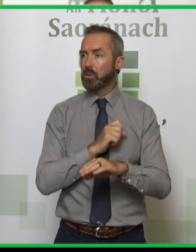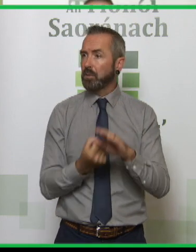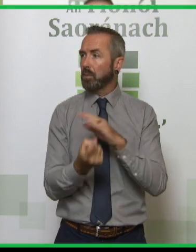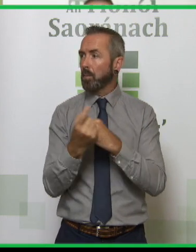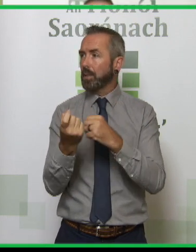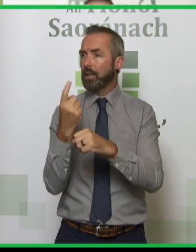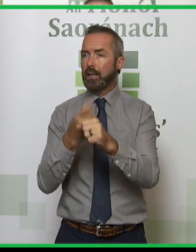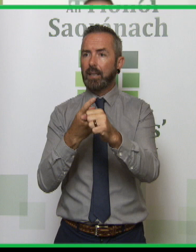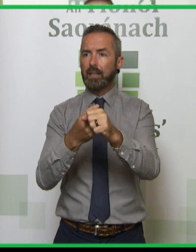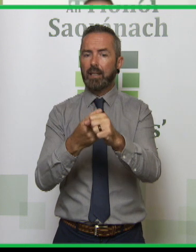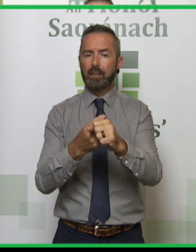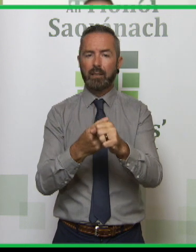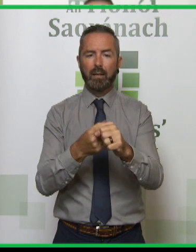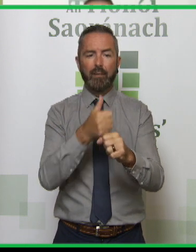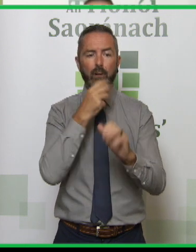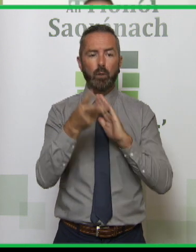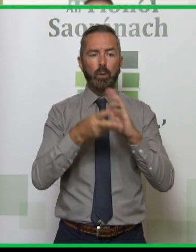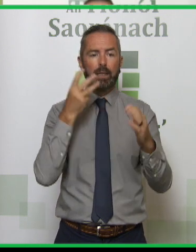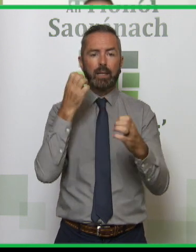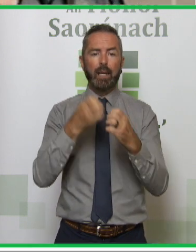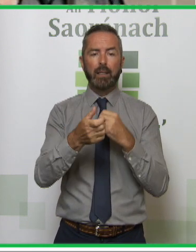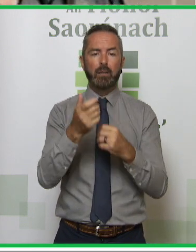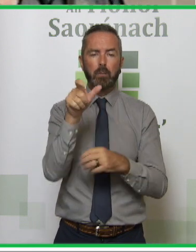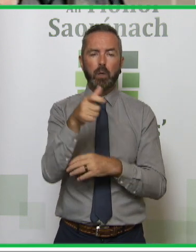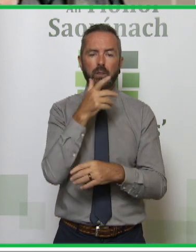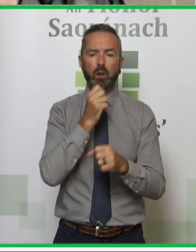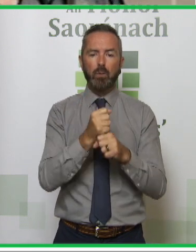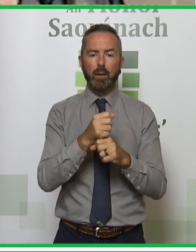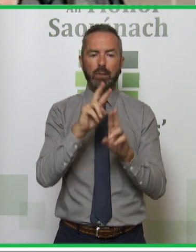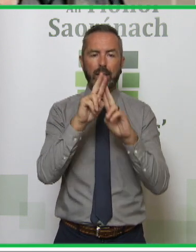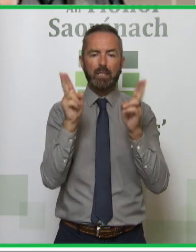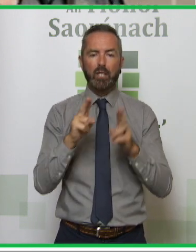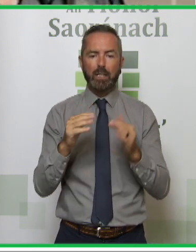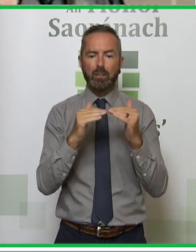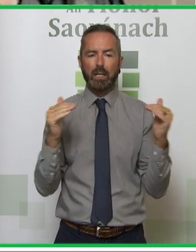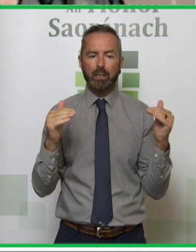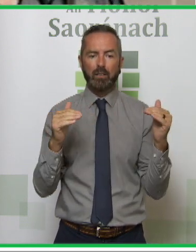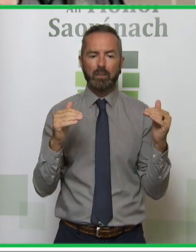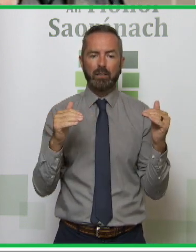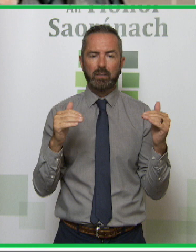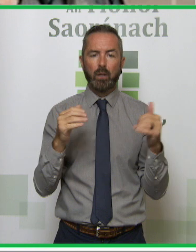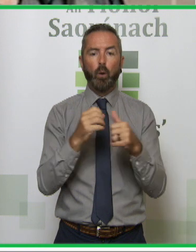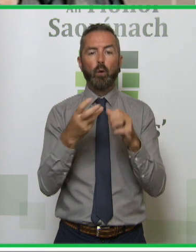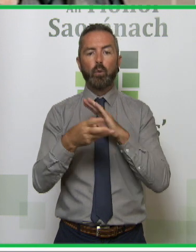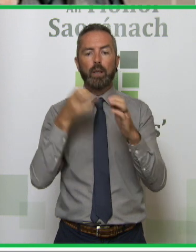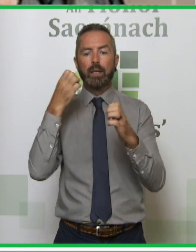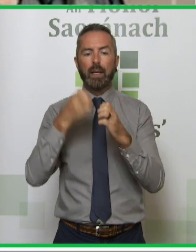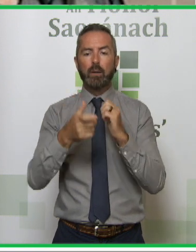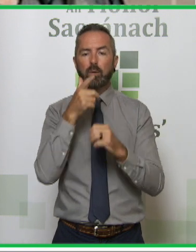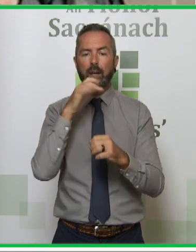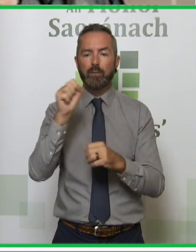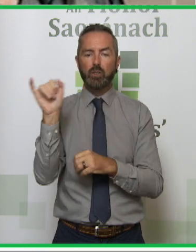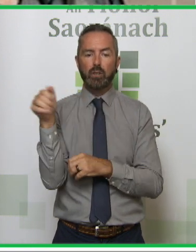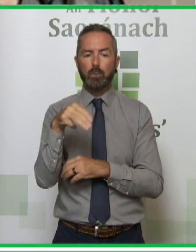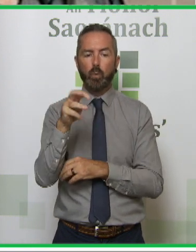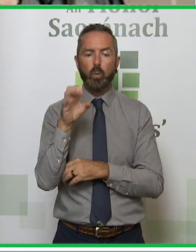Campello in the first weekend. She talked about international standards. In weekend 3, we had Jim Walsh. So Jim spoke a little bit about the work that's going on at the